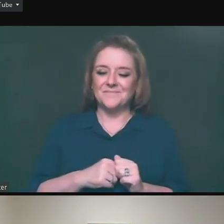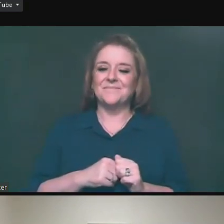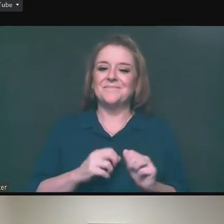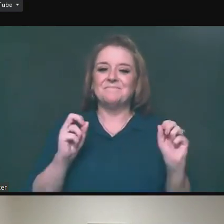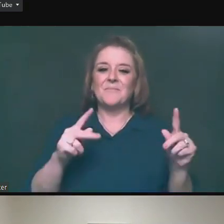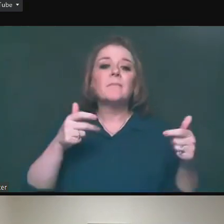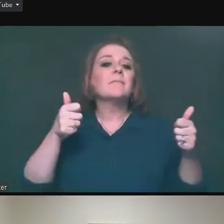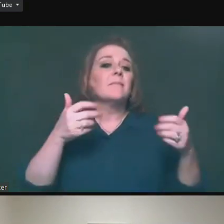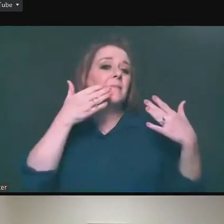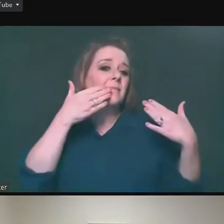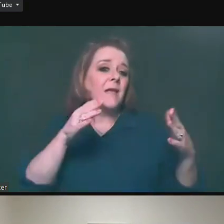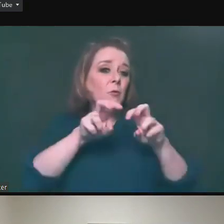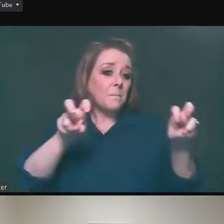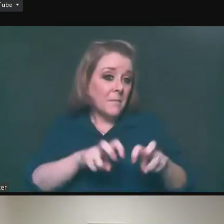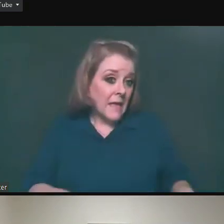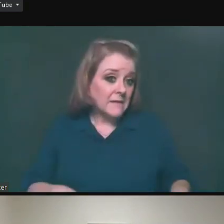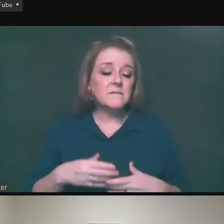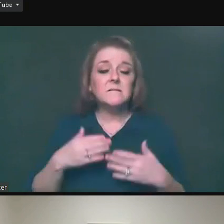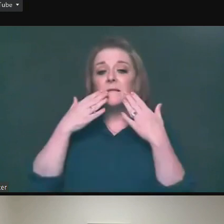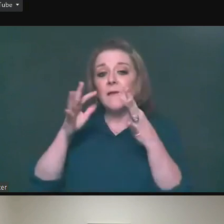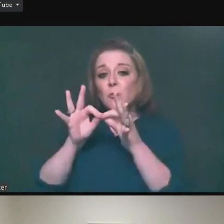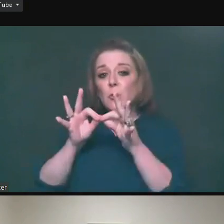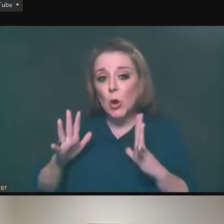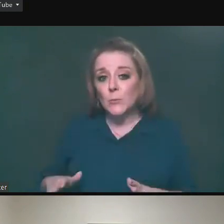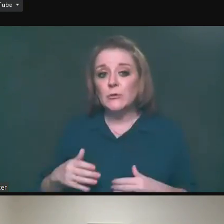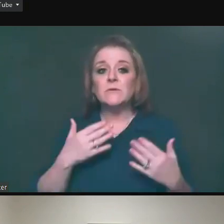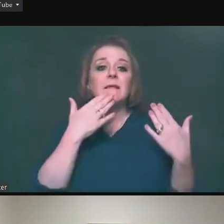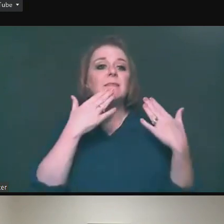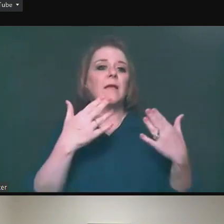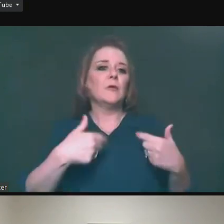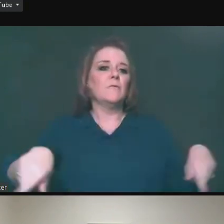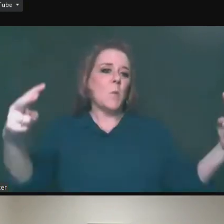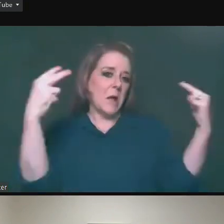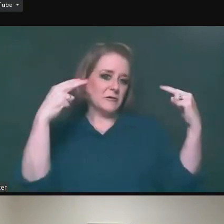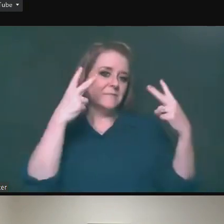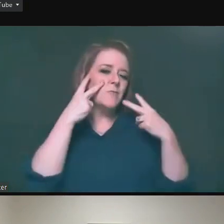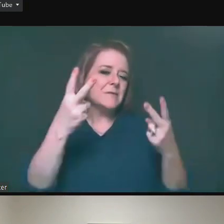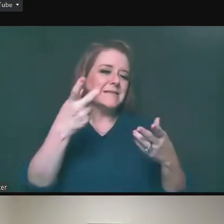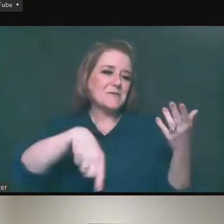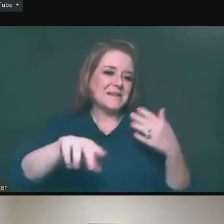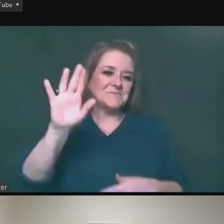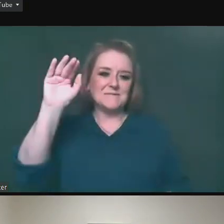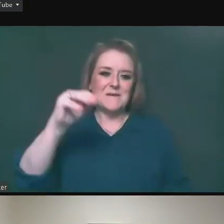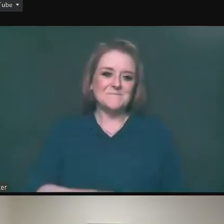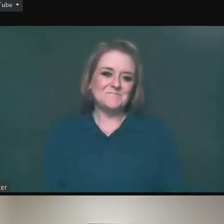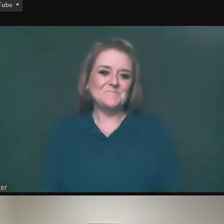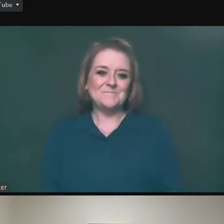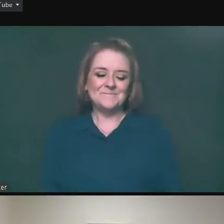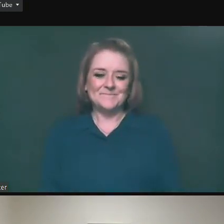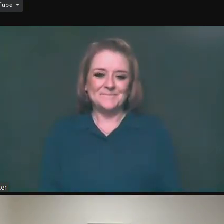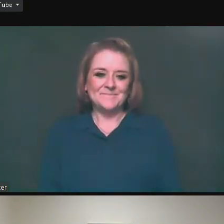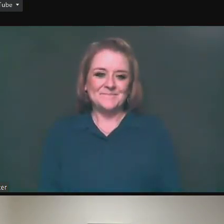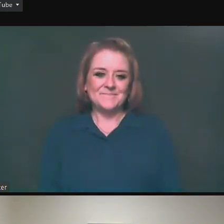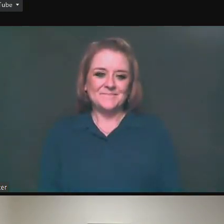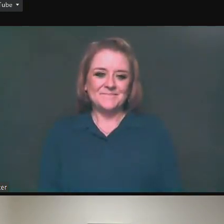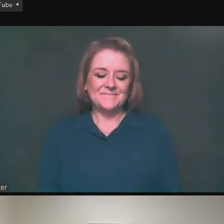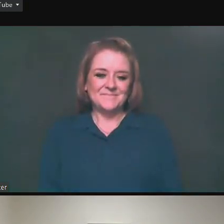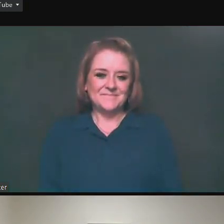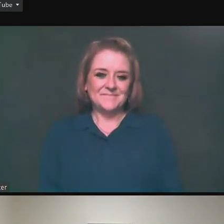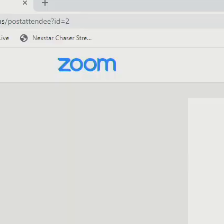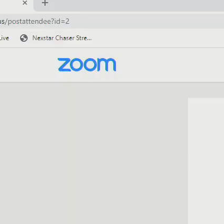Okay, thank you to our panelists, thank you to our interpreters, and thank you all for joining us. We'll see you back here next week. Thank you.